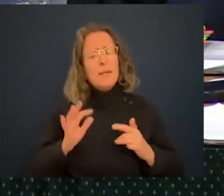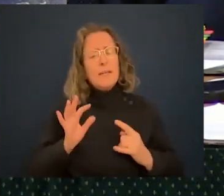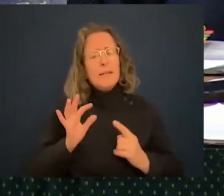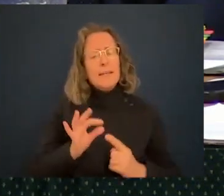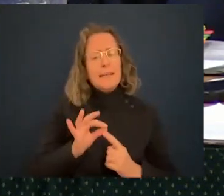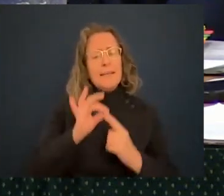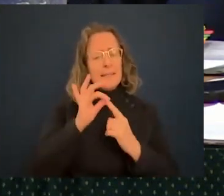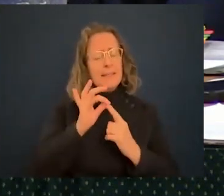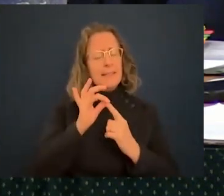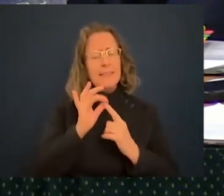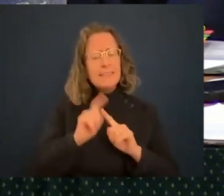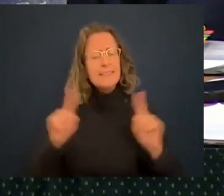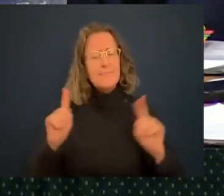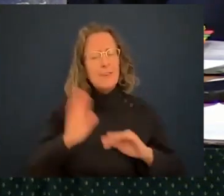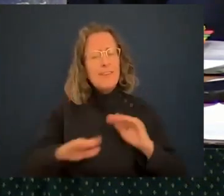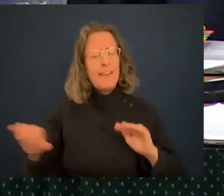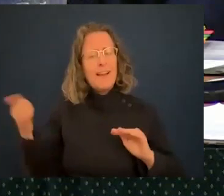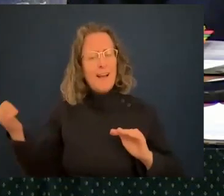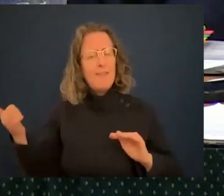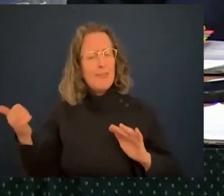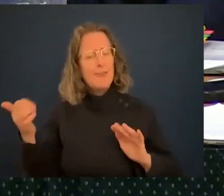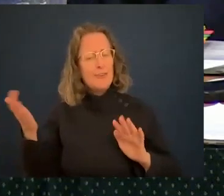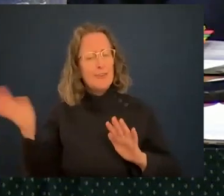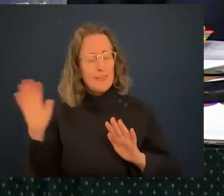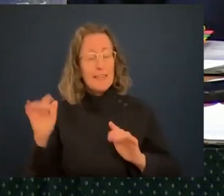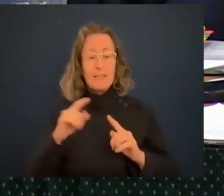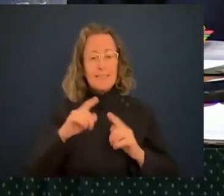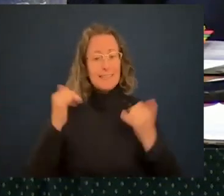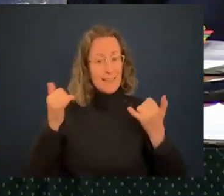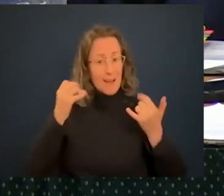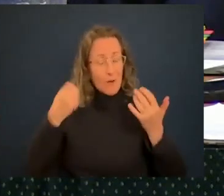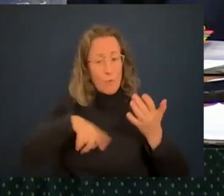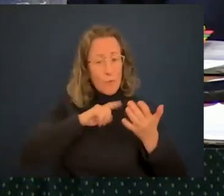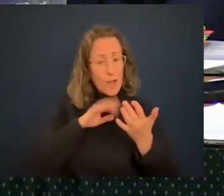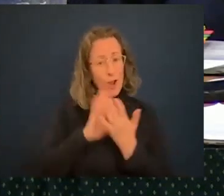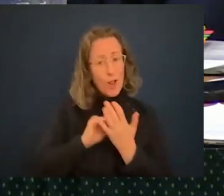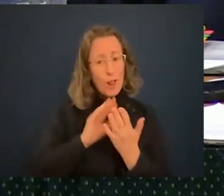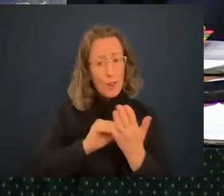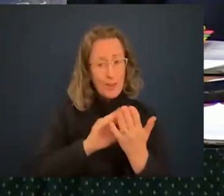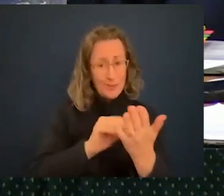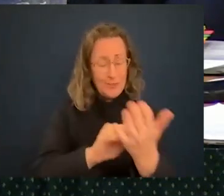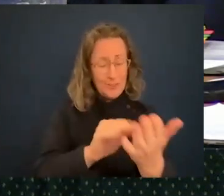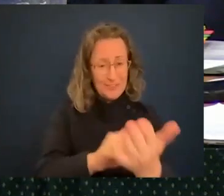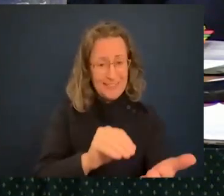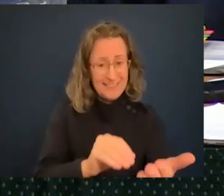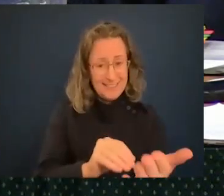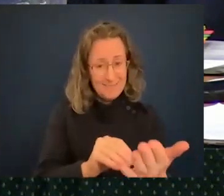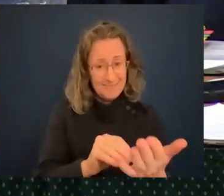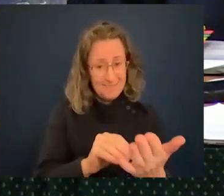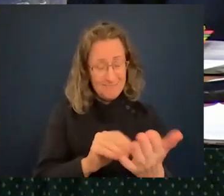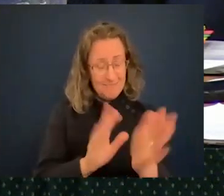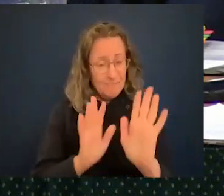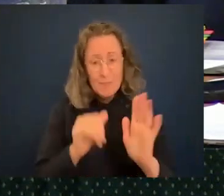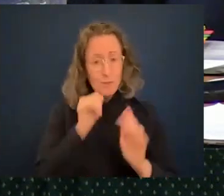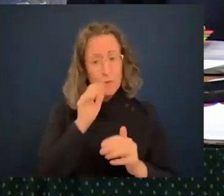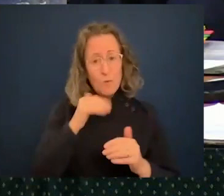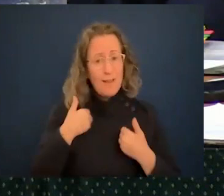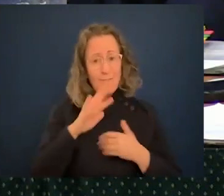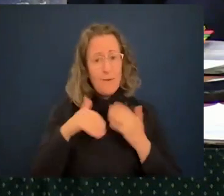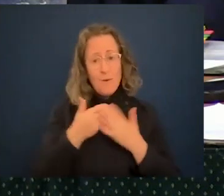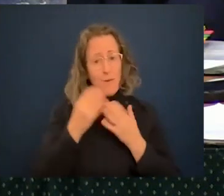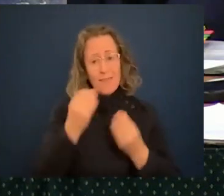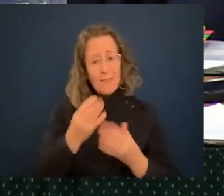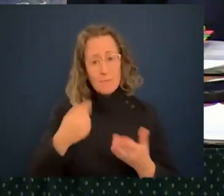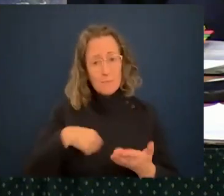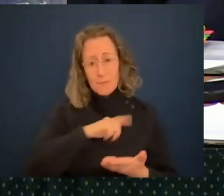in Exploration we are in learning mode right now and we have not landed on what our